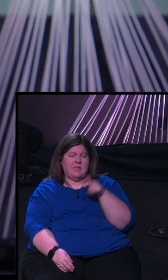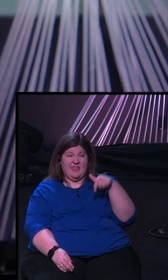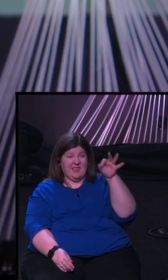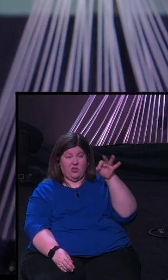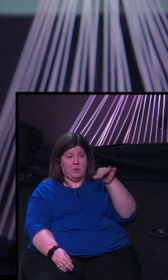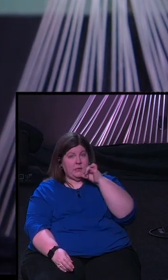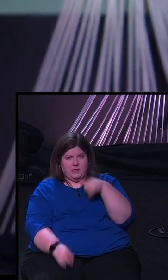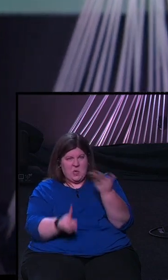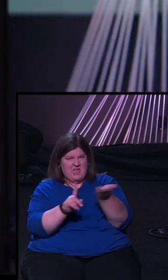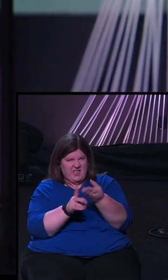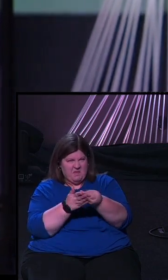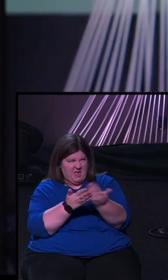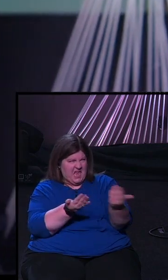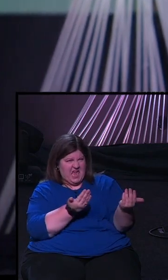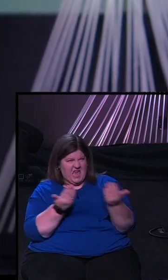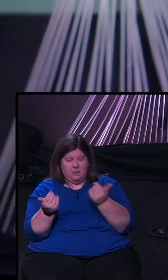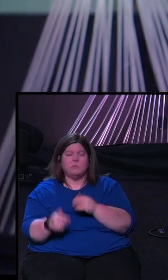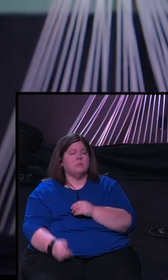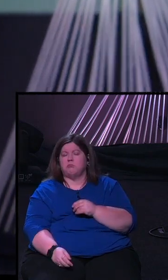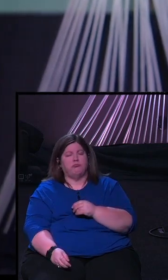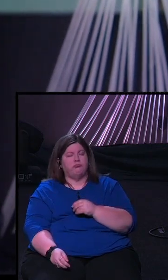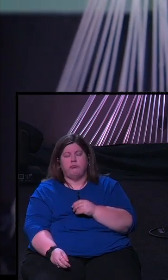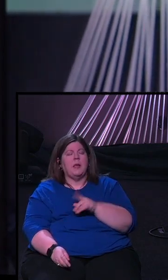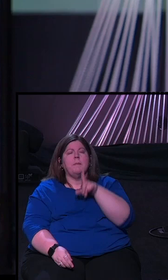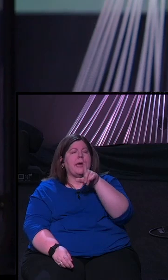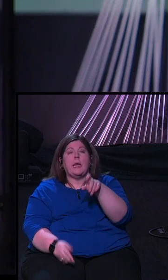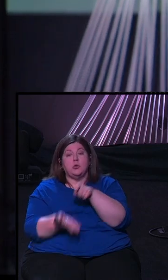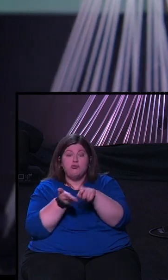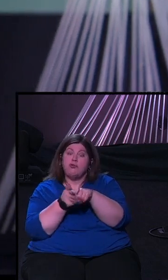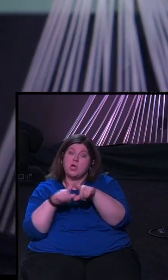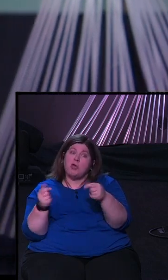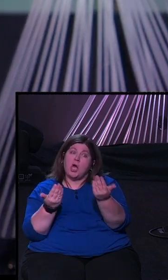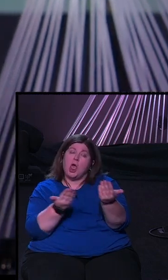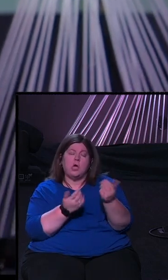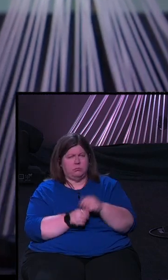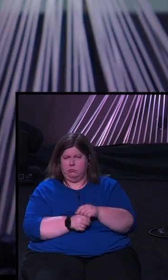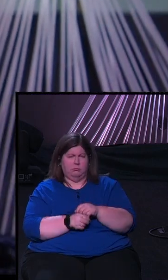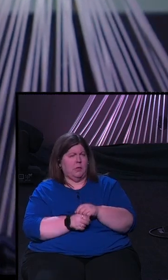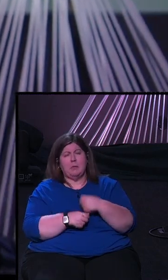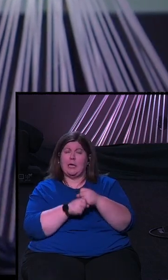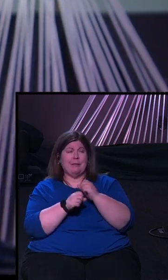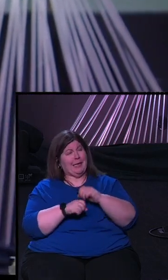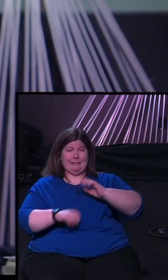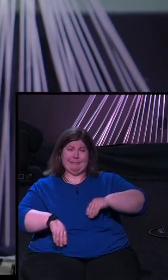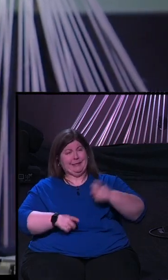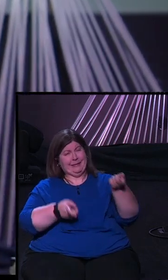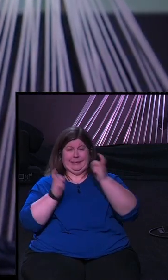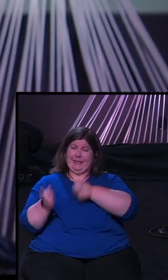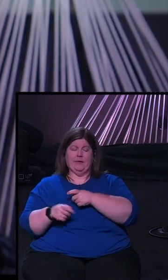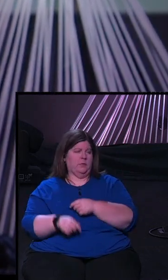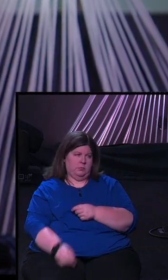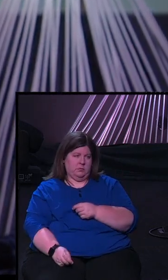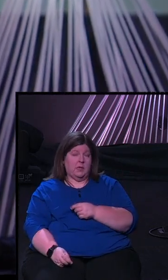is not about getting something out of you. I'm not going to ask you to write a check at the end of this. I'm not going to make some grand pitch and go, you should give to this. I'm going to